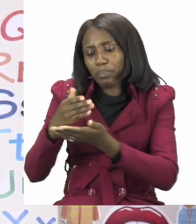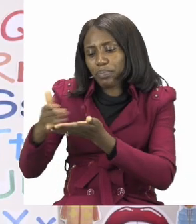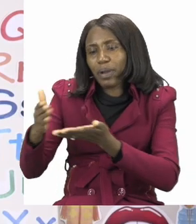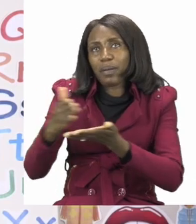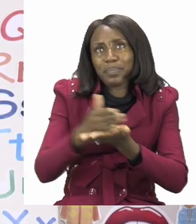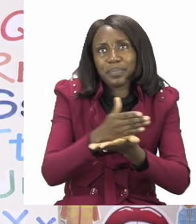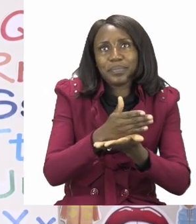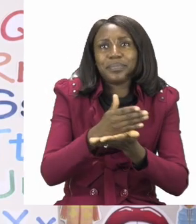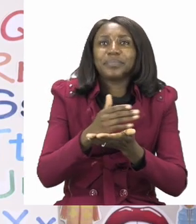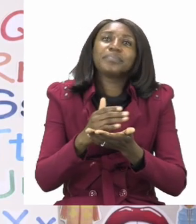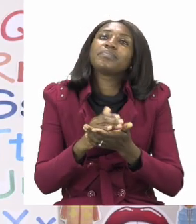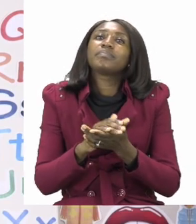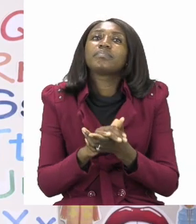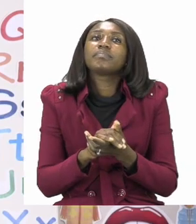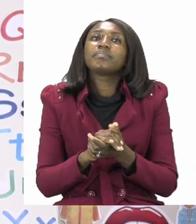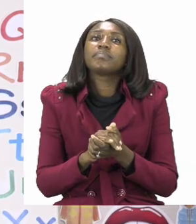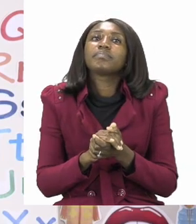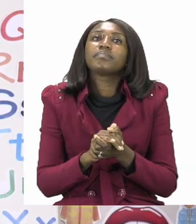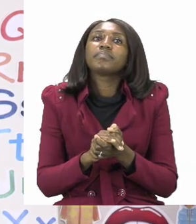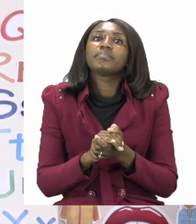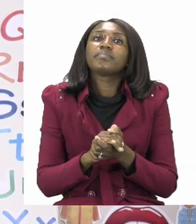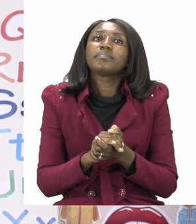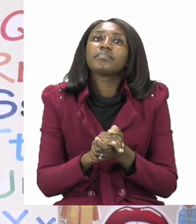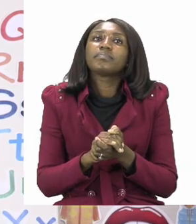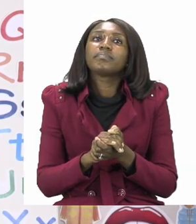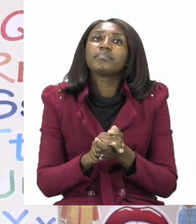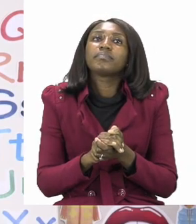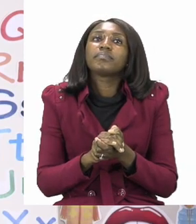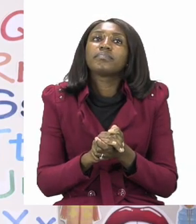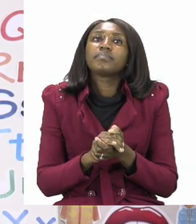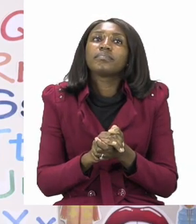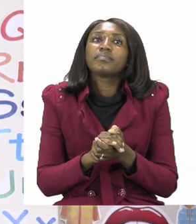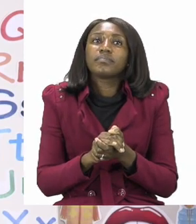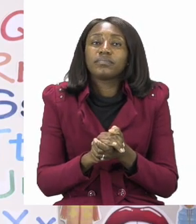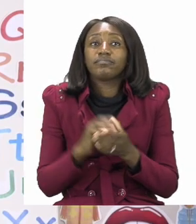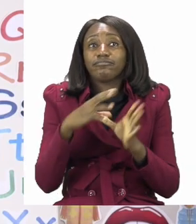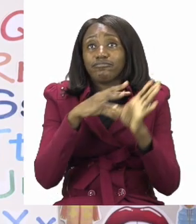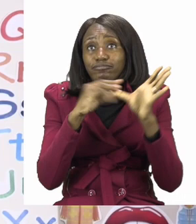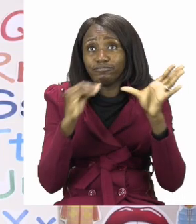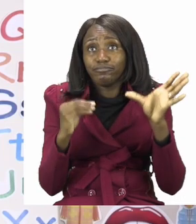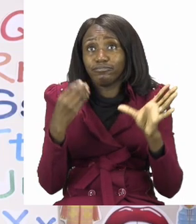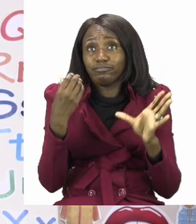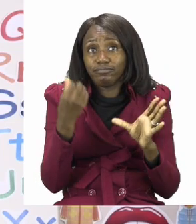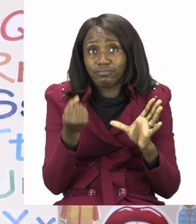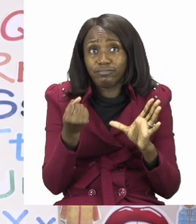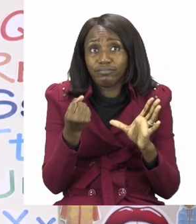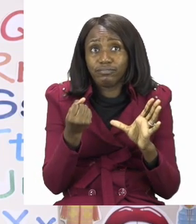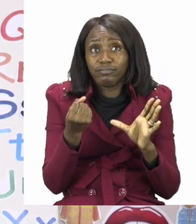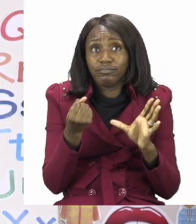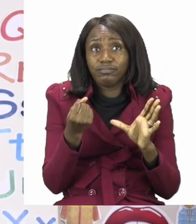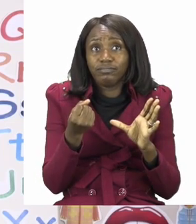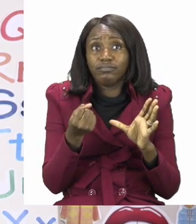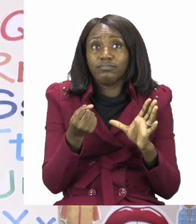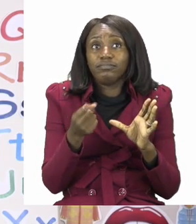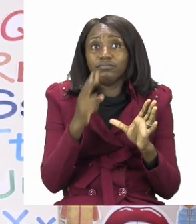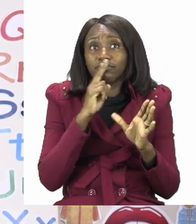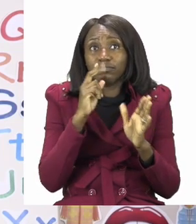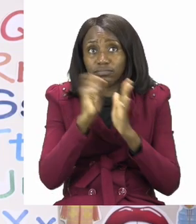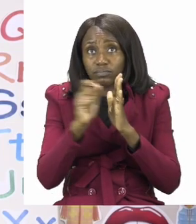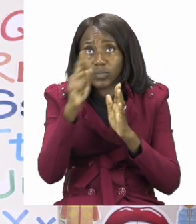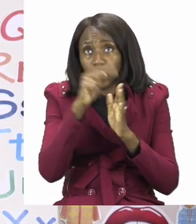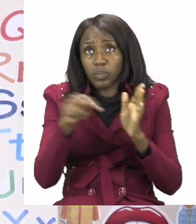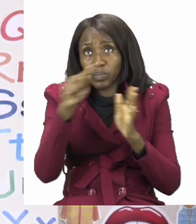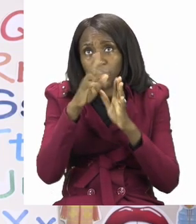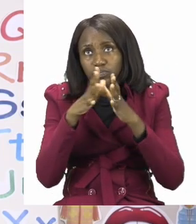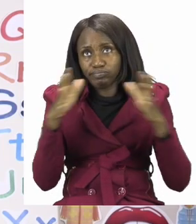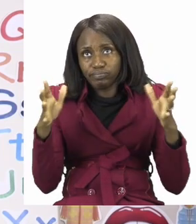diet foods. We have our leaves, and then we'll put our answer in the